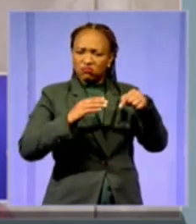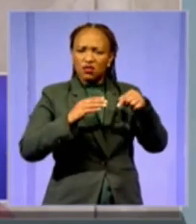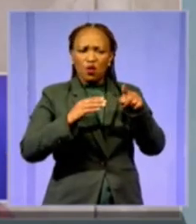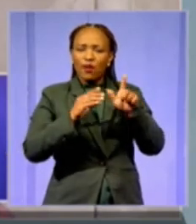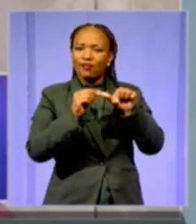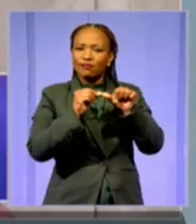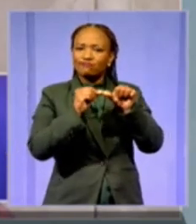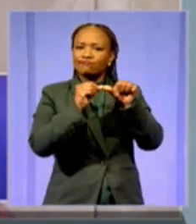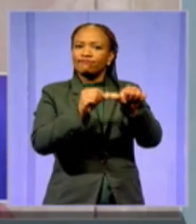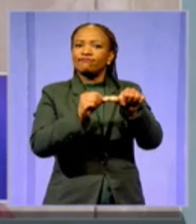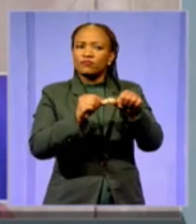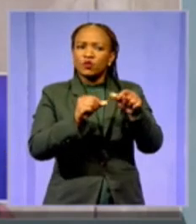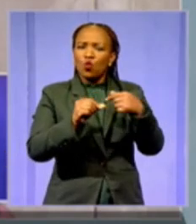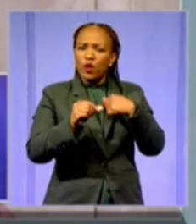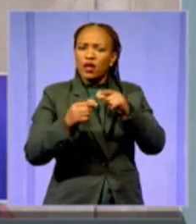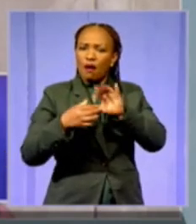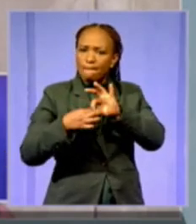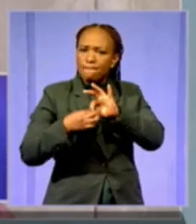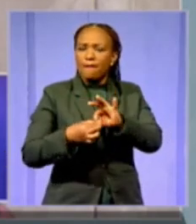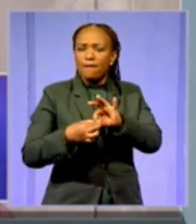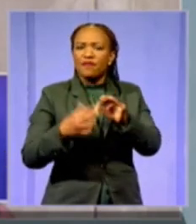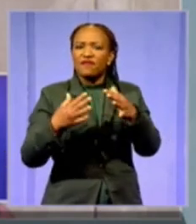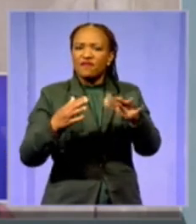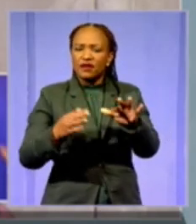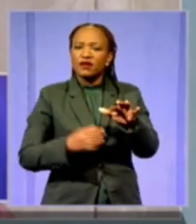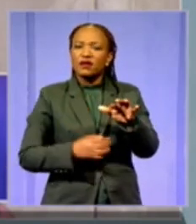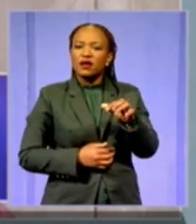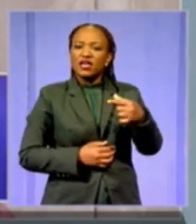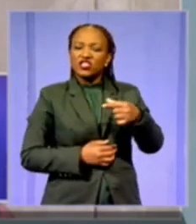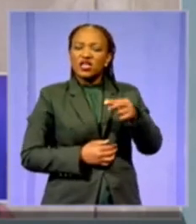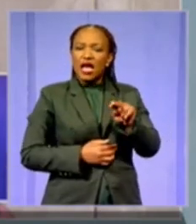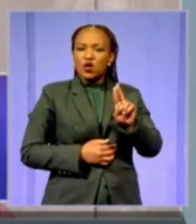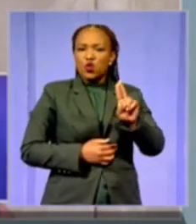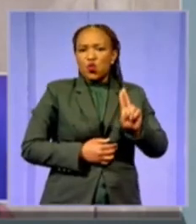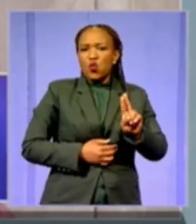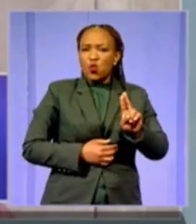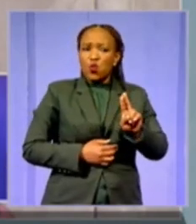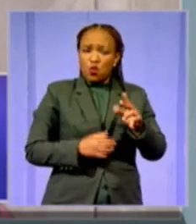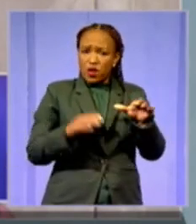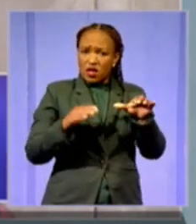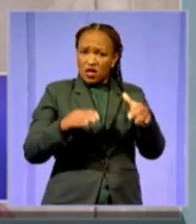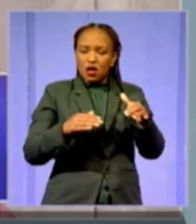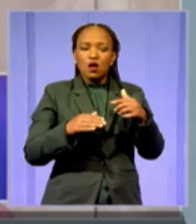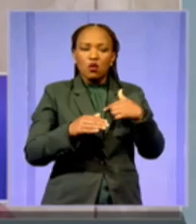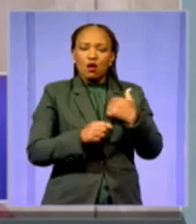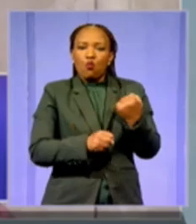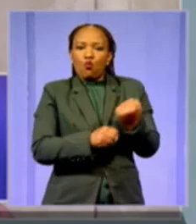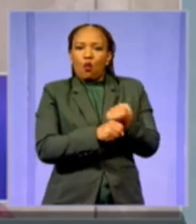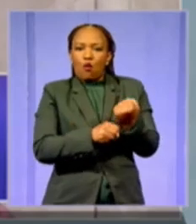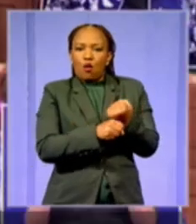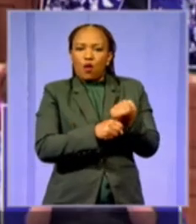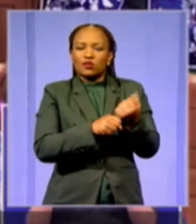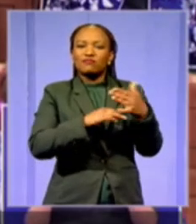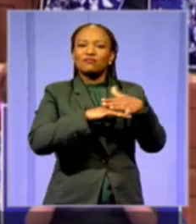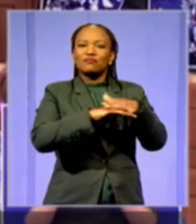recommit ourselves to the Government of National Unity, and we are going to work to implement the statement of